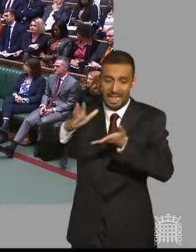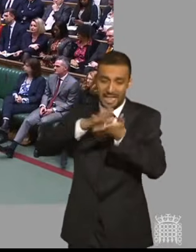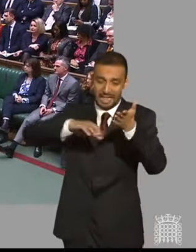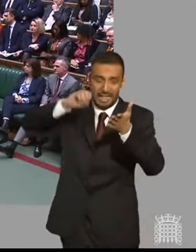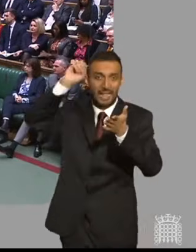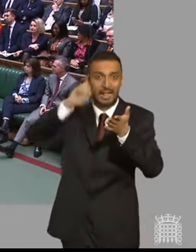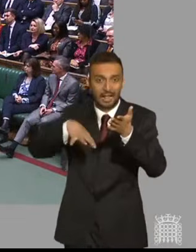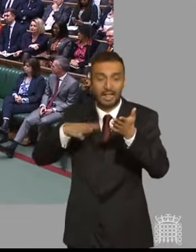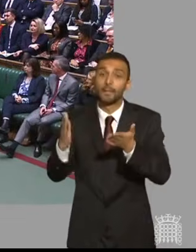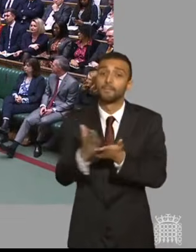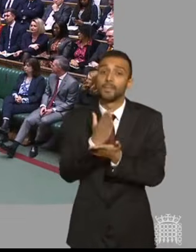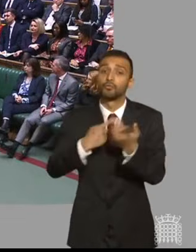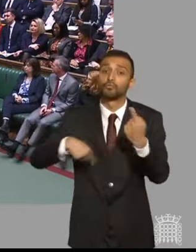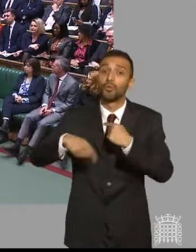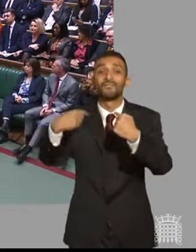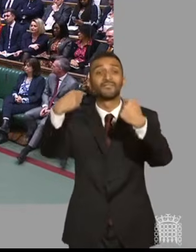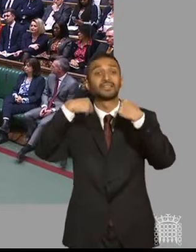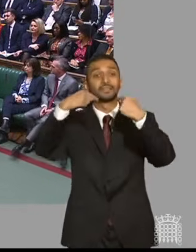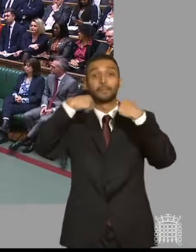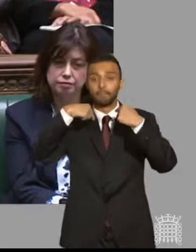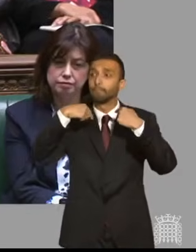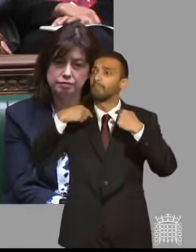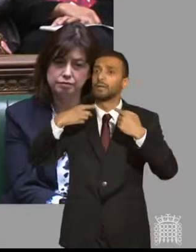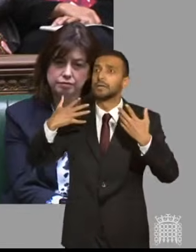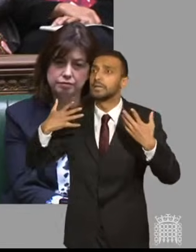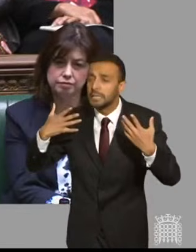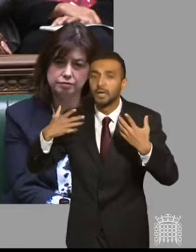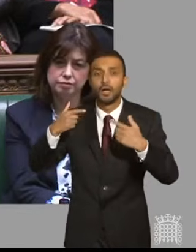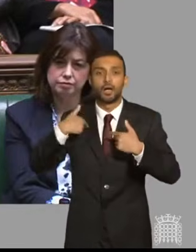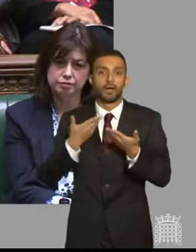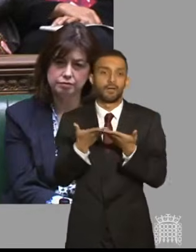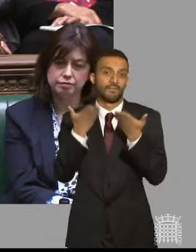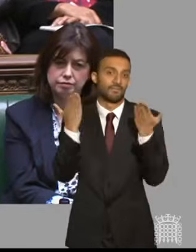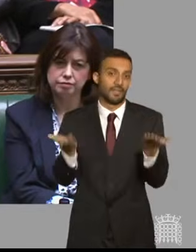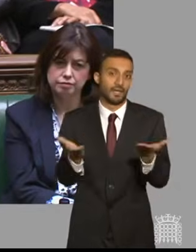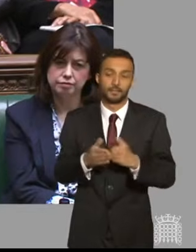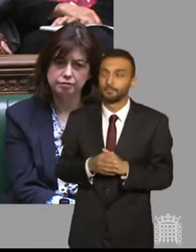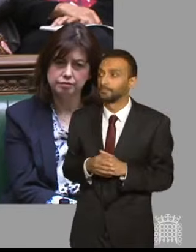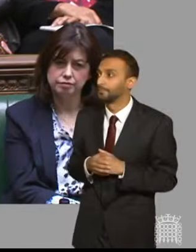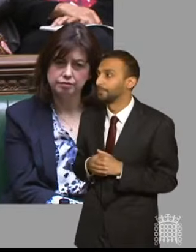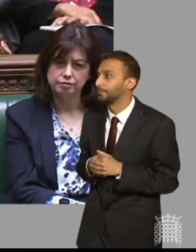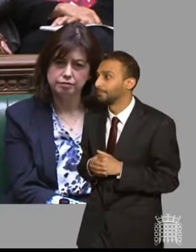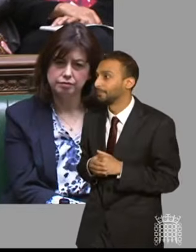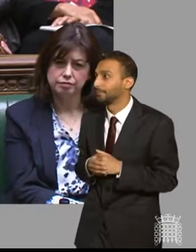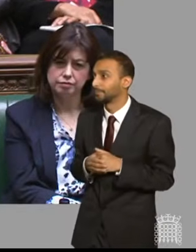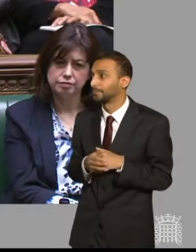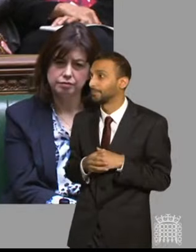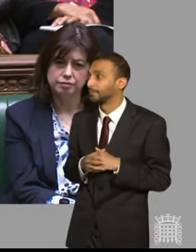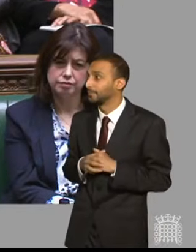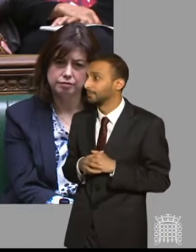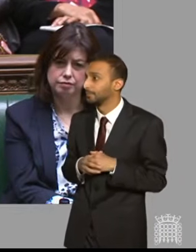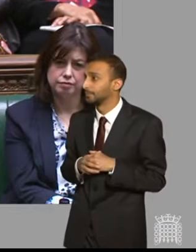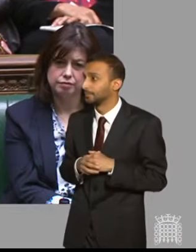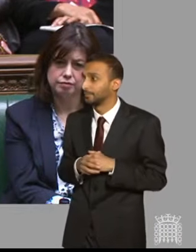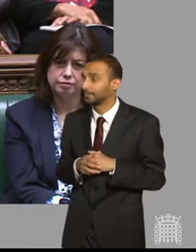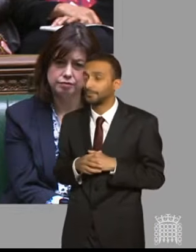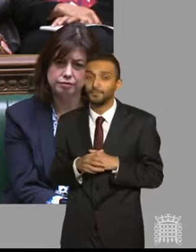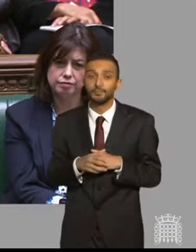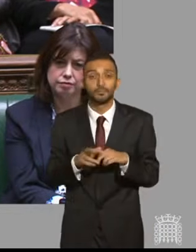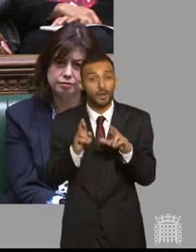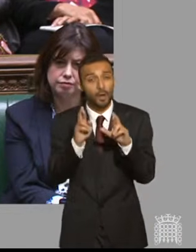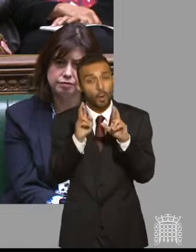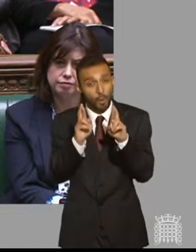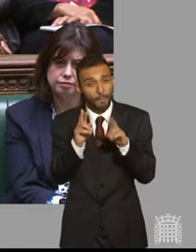Mr. Speaker, I do hope the Prime Minister will instigate that investigation into what was said on Monday, because one of the features of this miscarriage is that